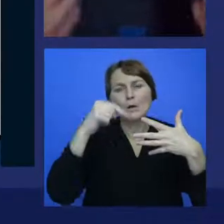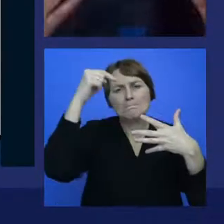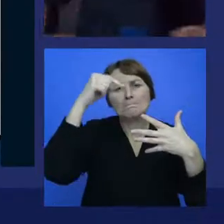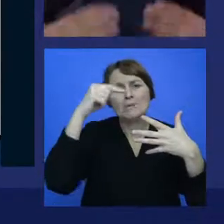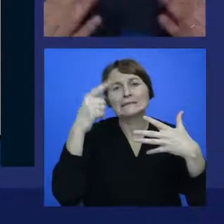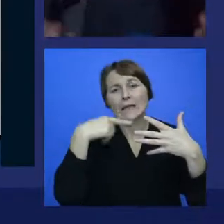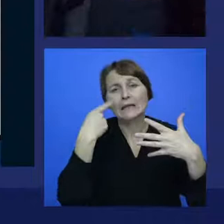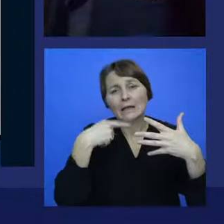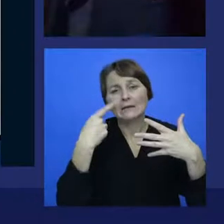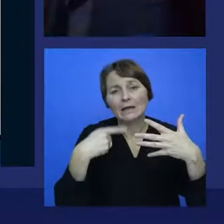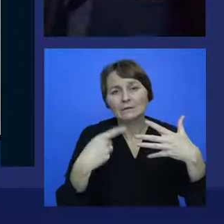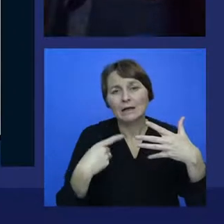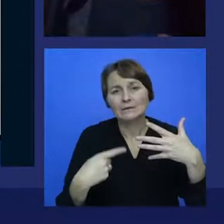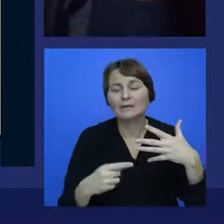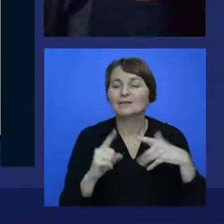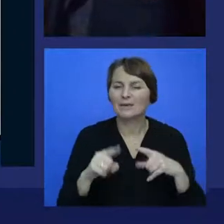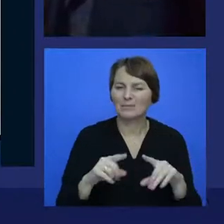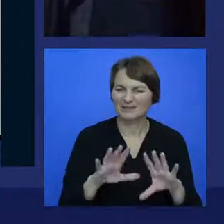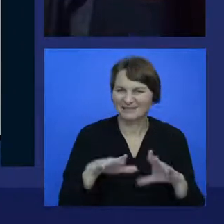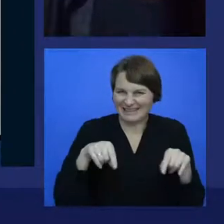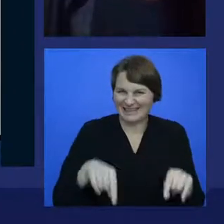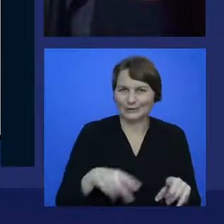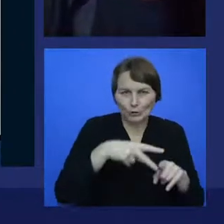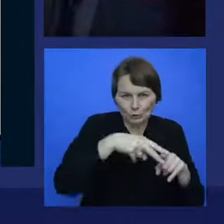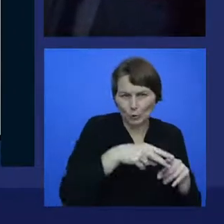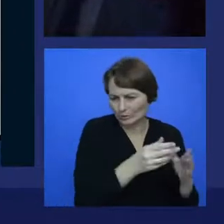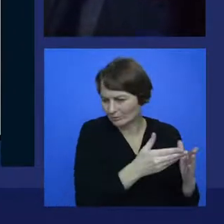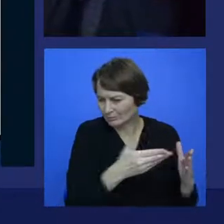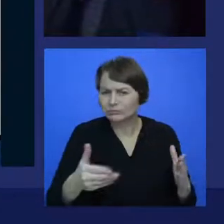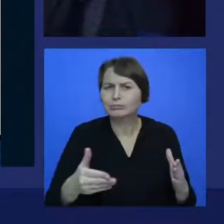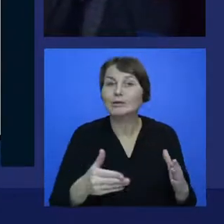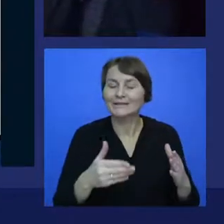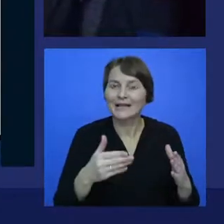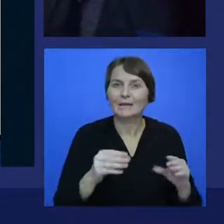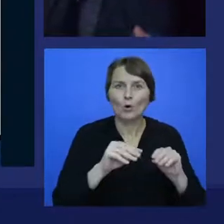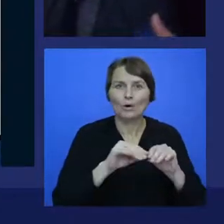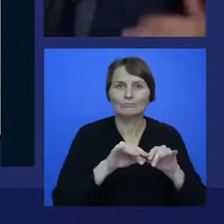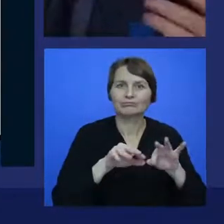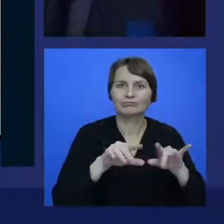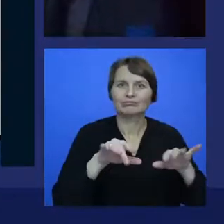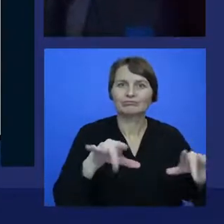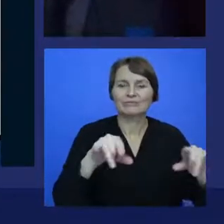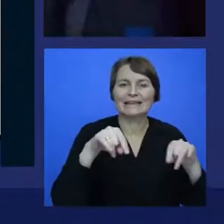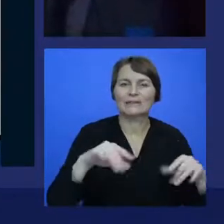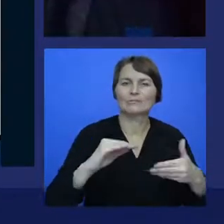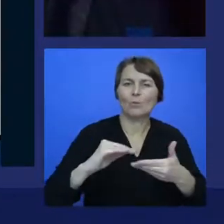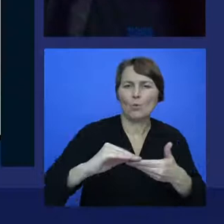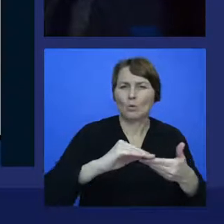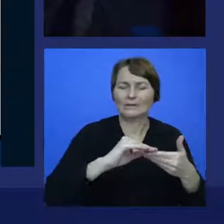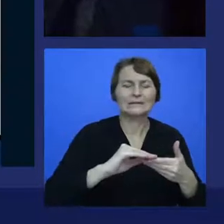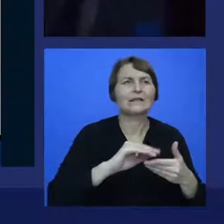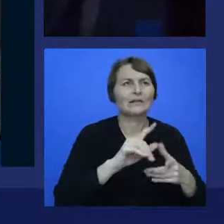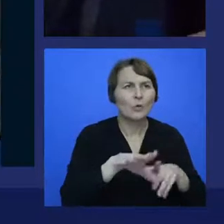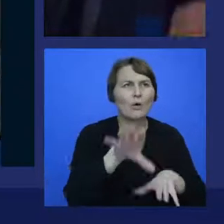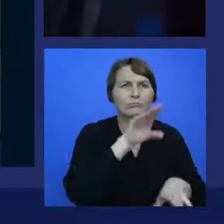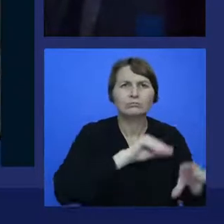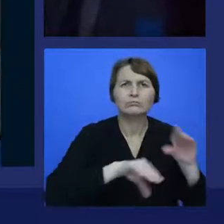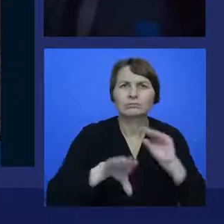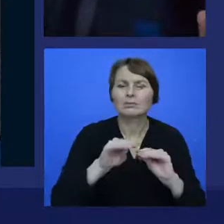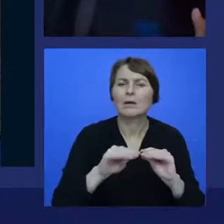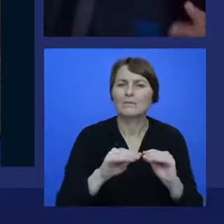undercurrent of why these tools are becoming more and more prevalent in our organizations and in our conversations.